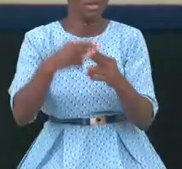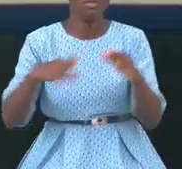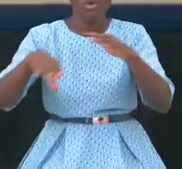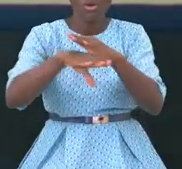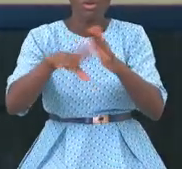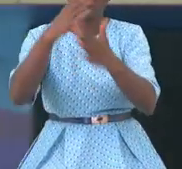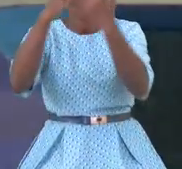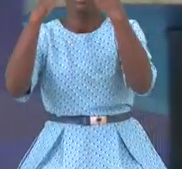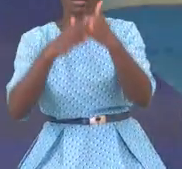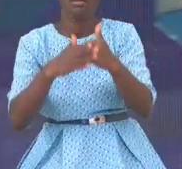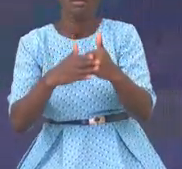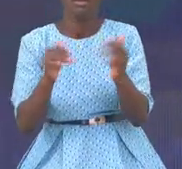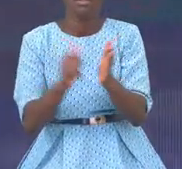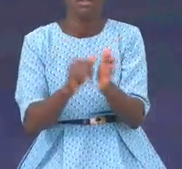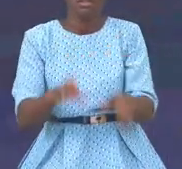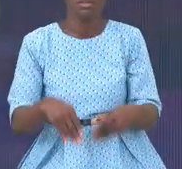among men.